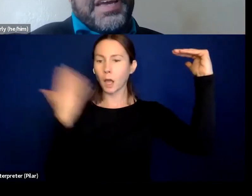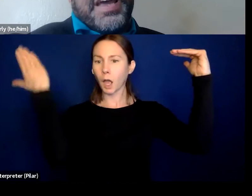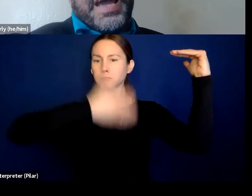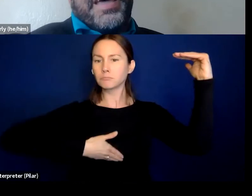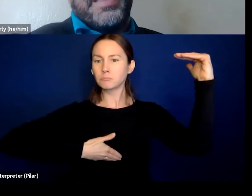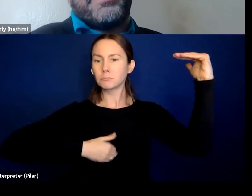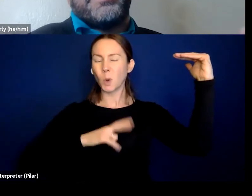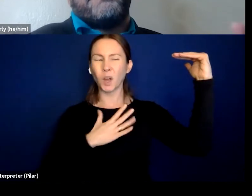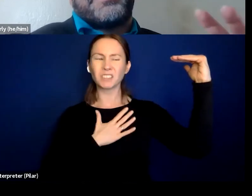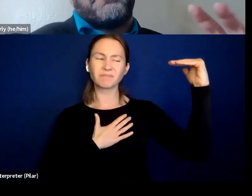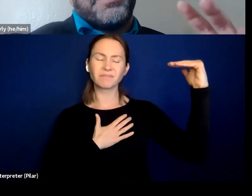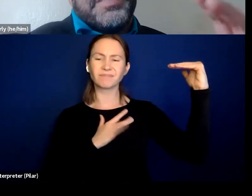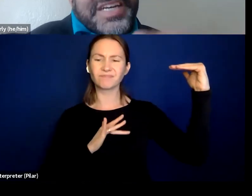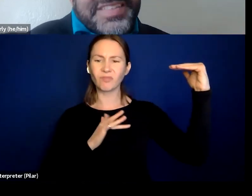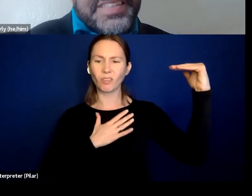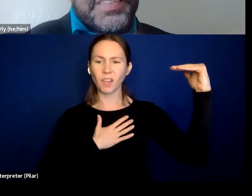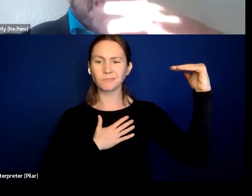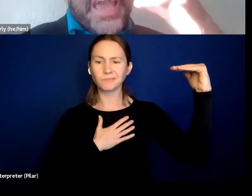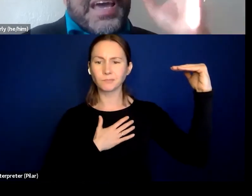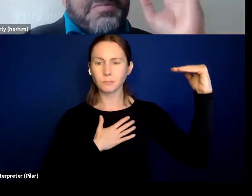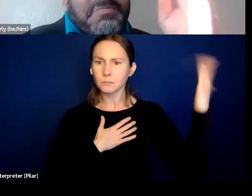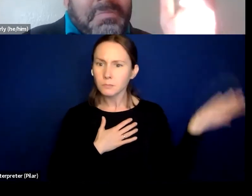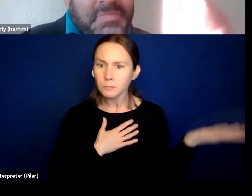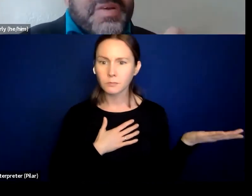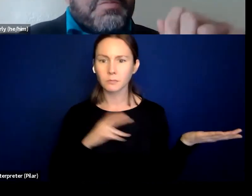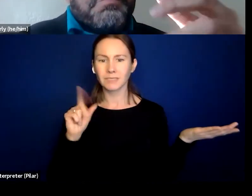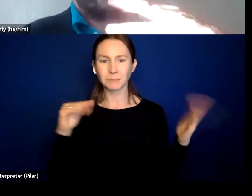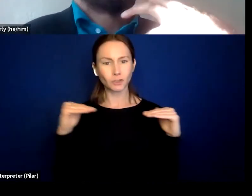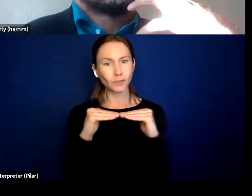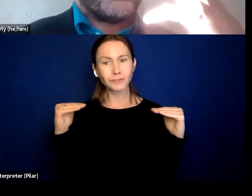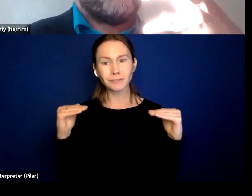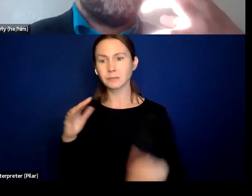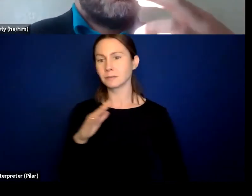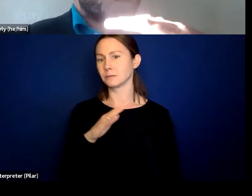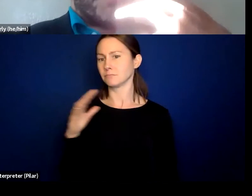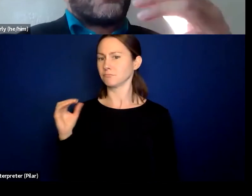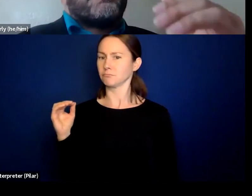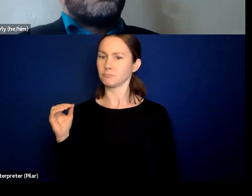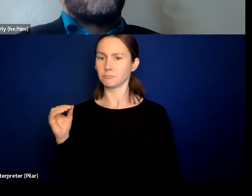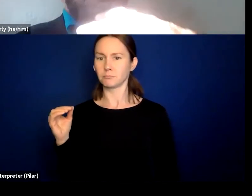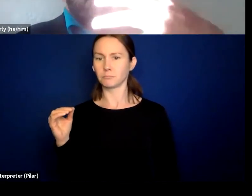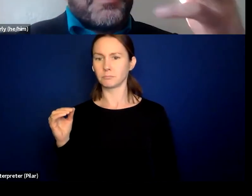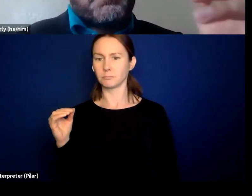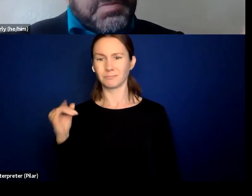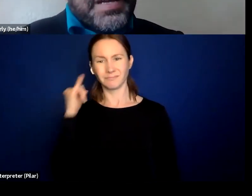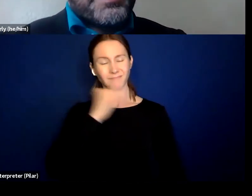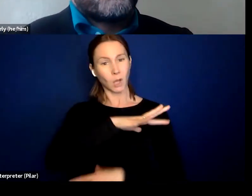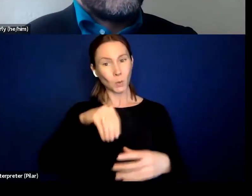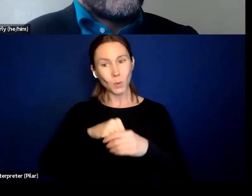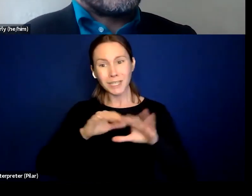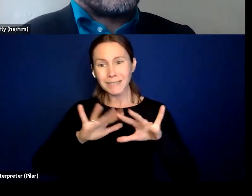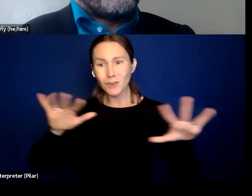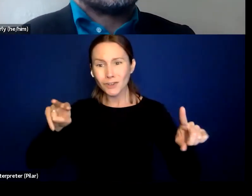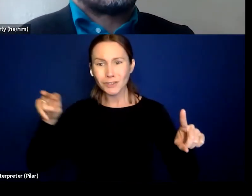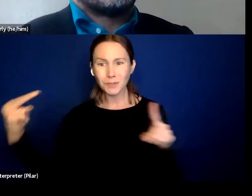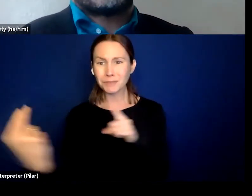pity. And I think, disability justice and kind of by including diverse perspectives,